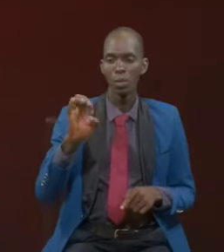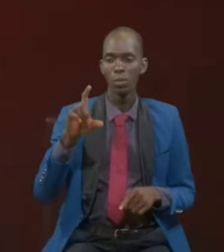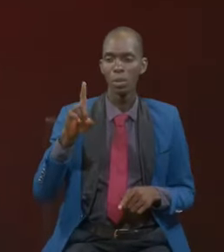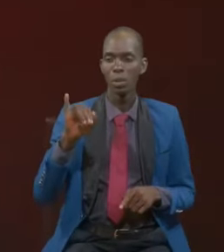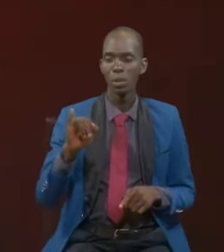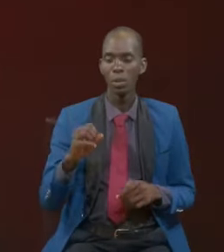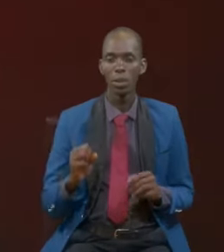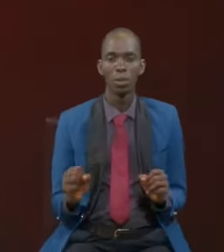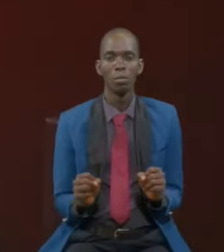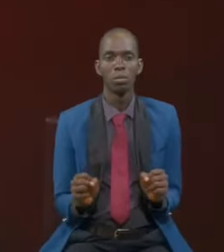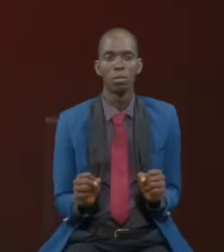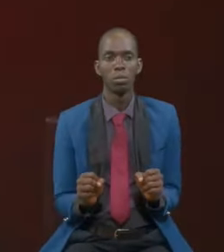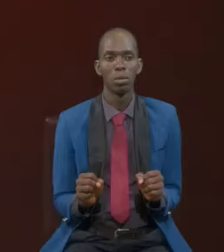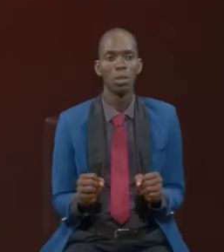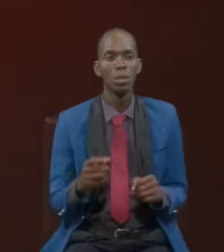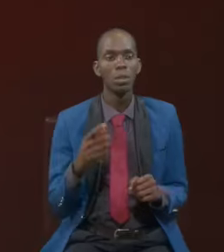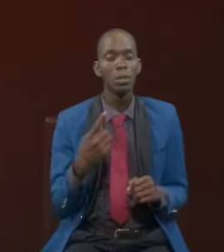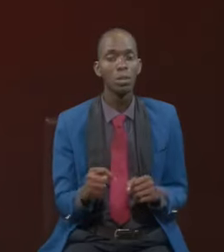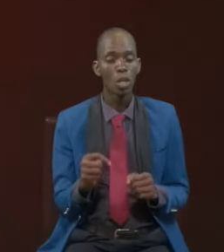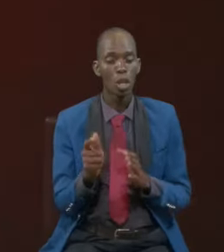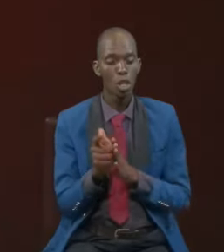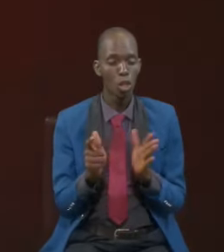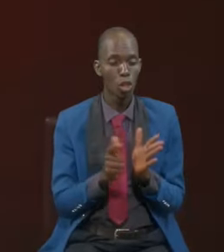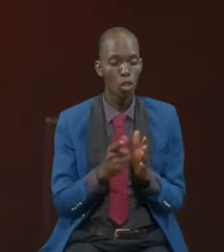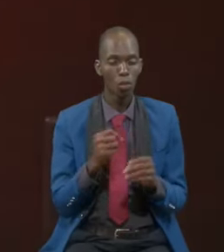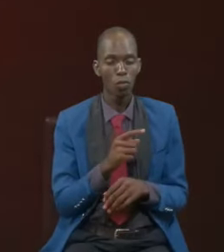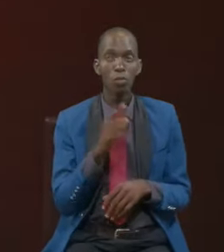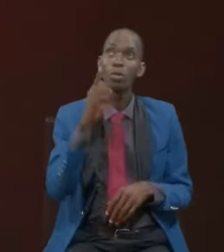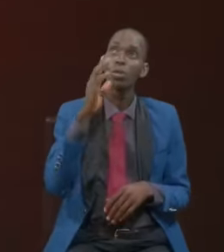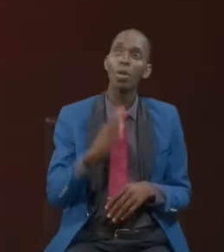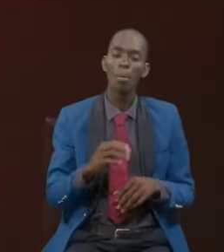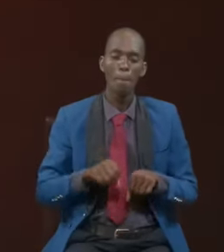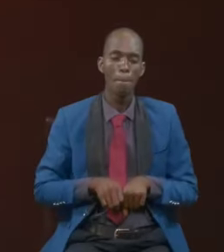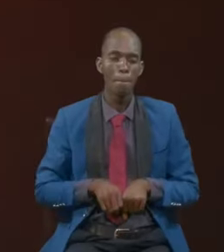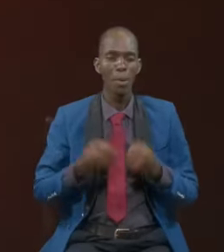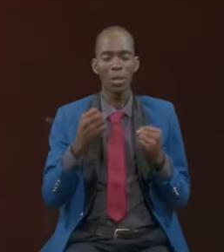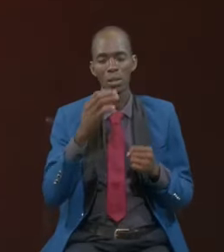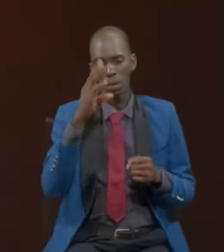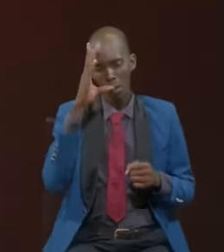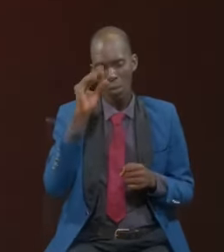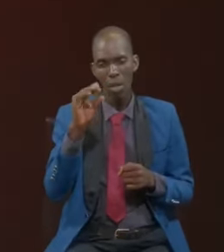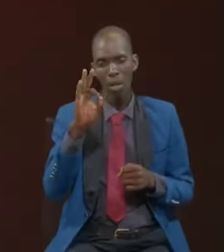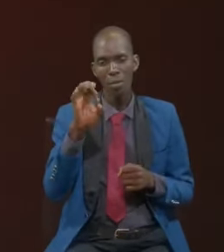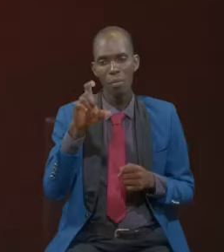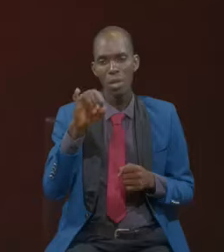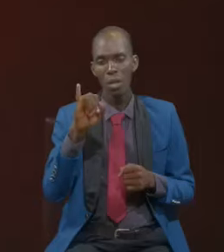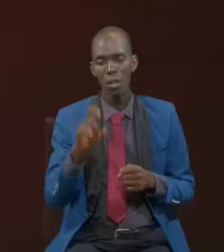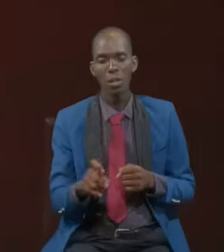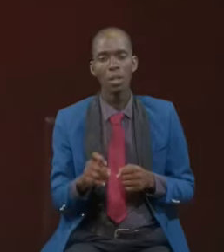trembled. The law of God probed him, searched him, and looked